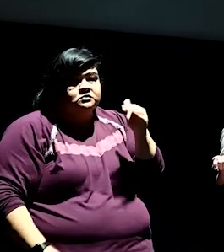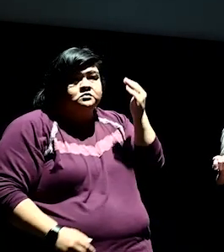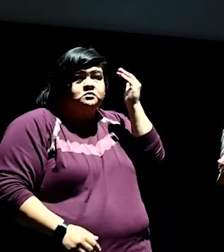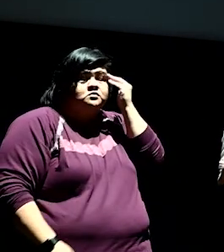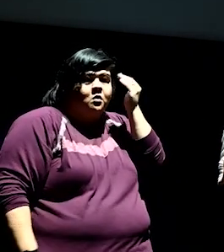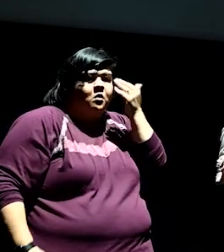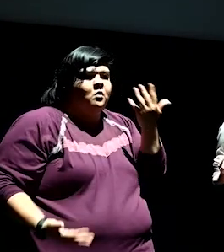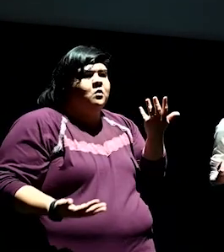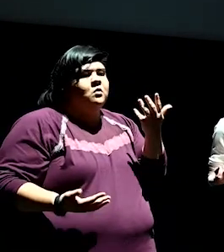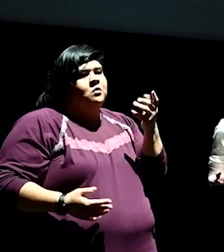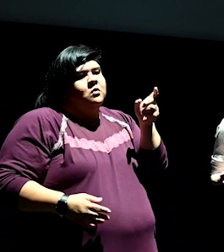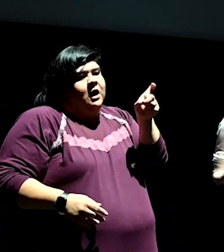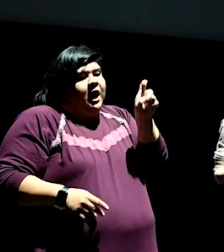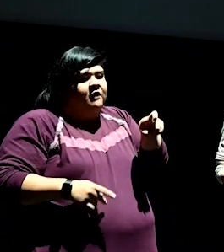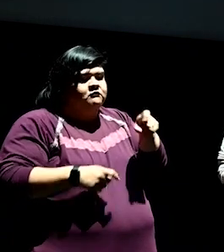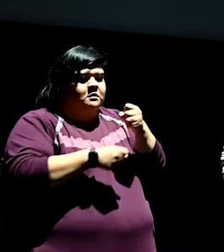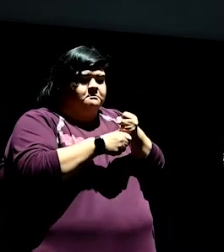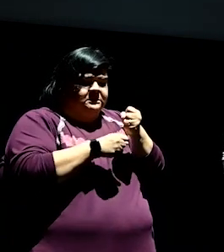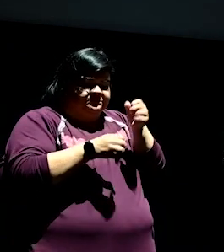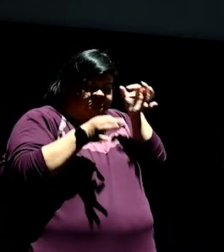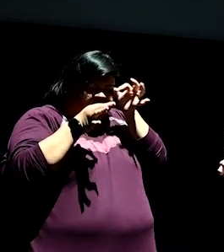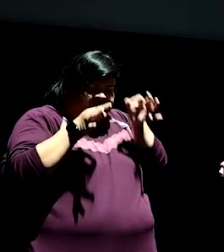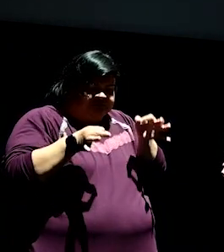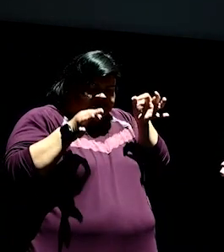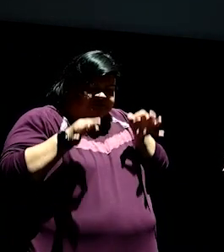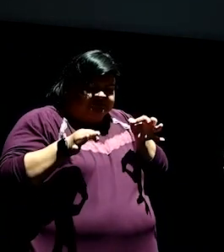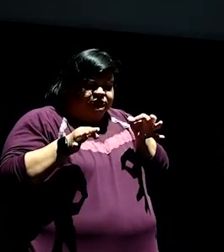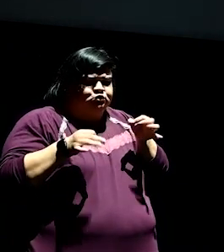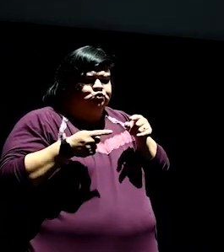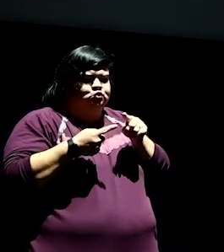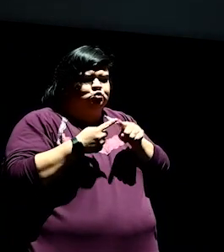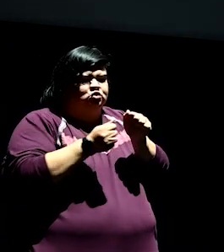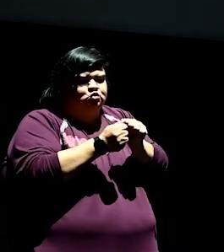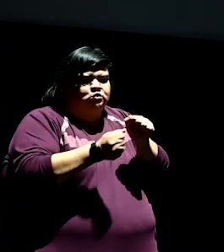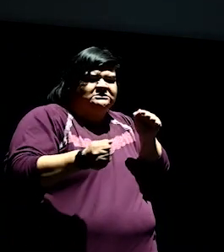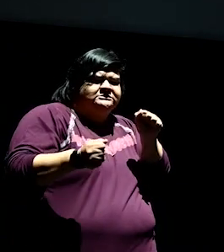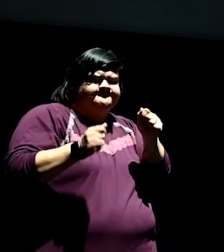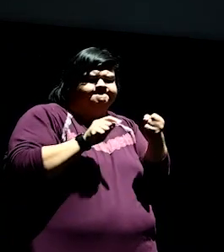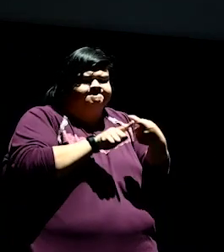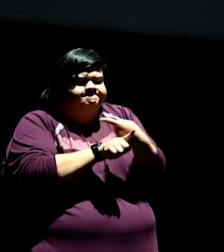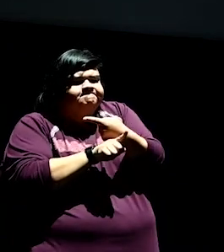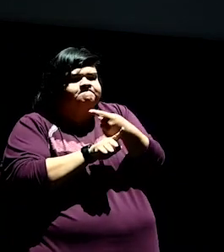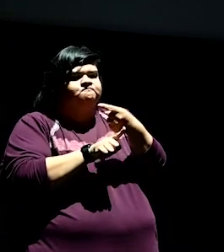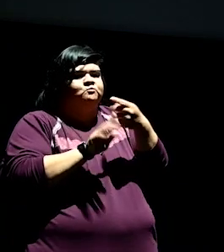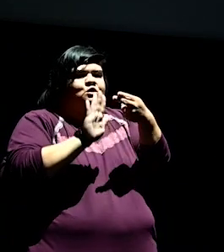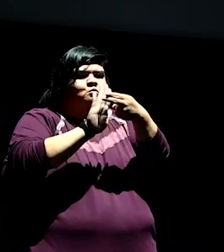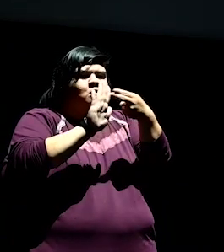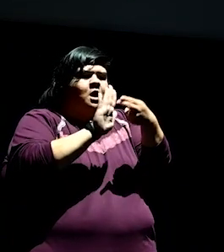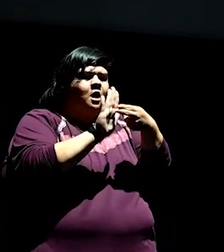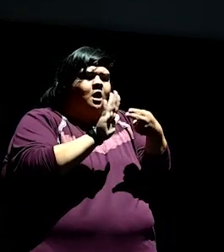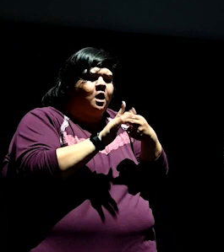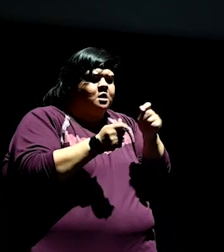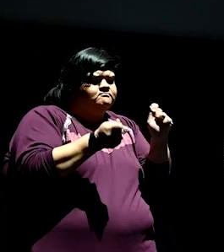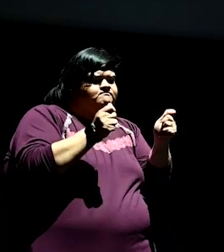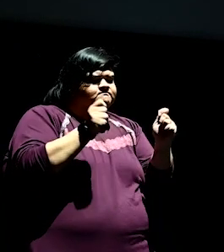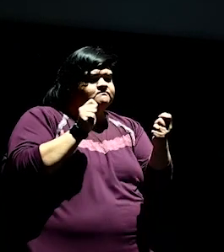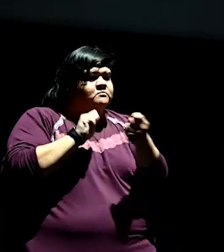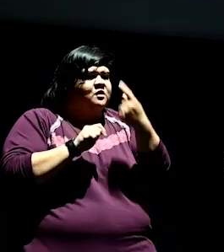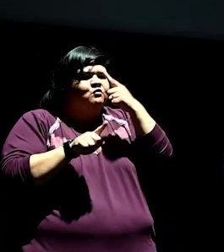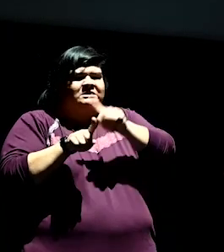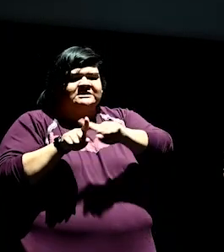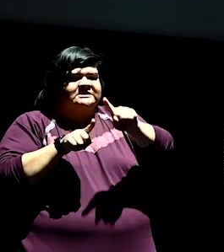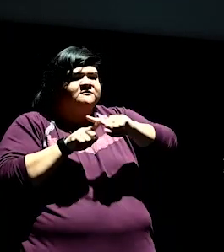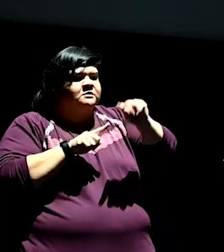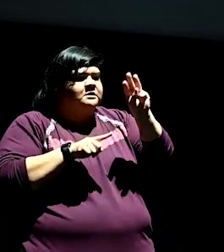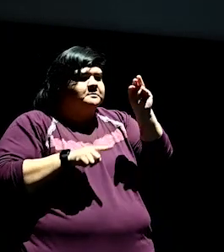to make decisions to stretch your brand for different mediums. So what